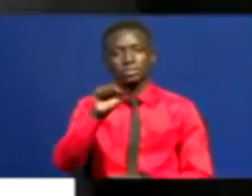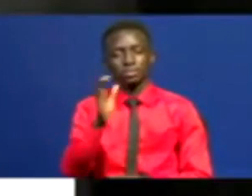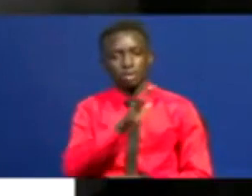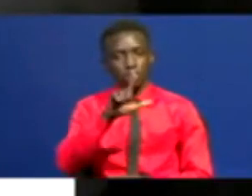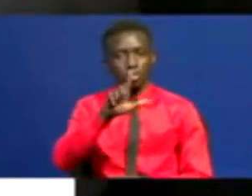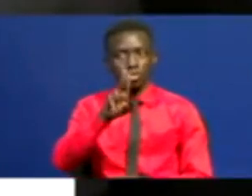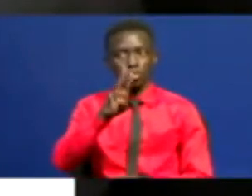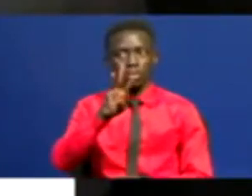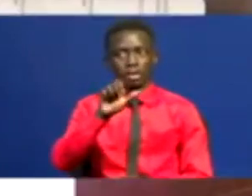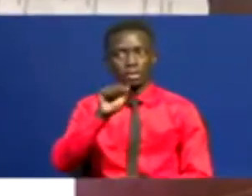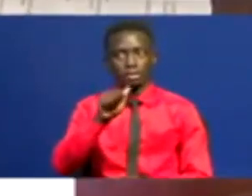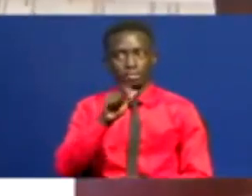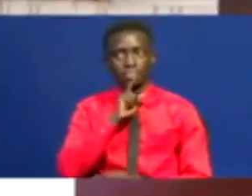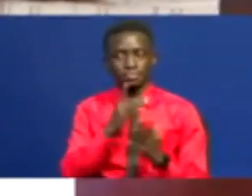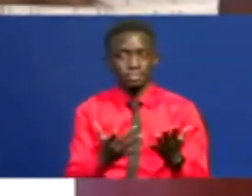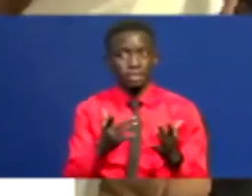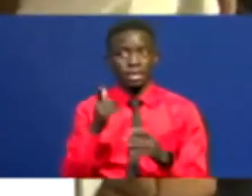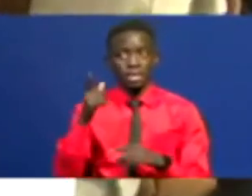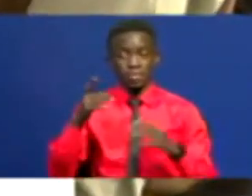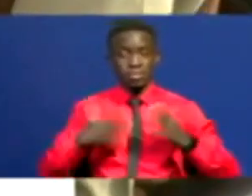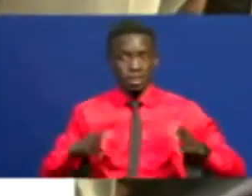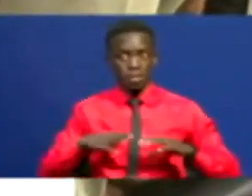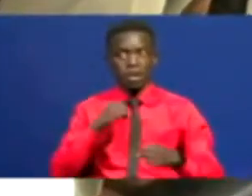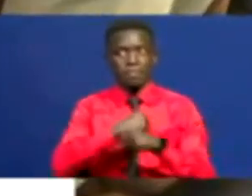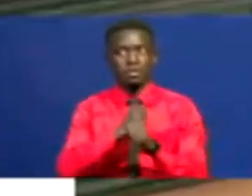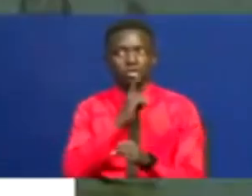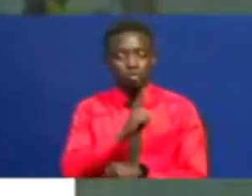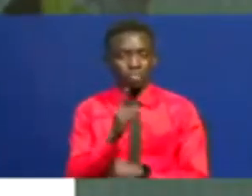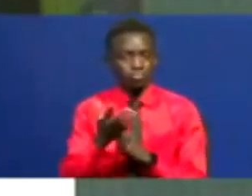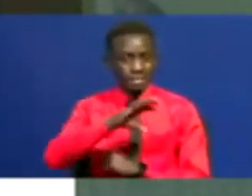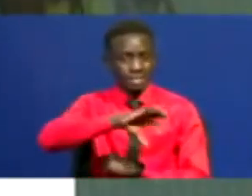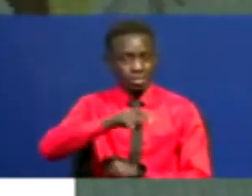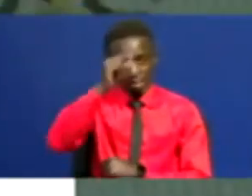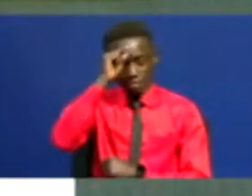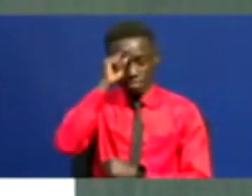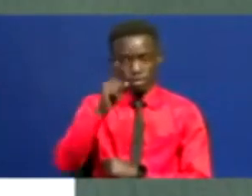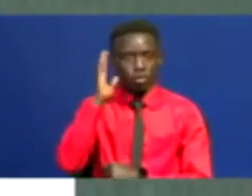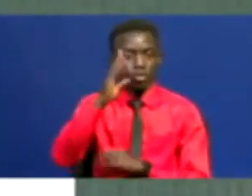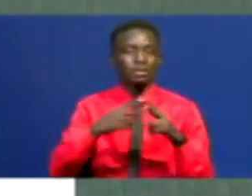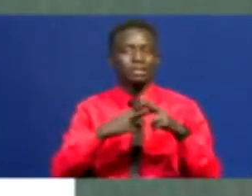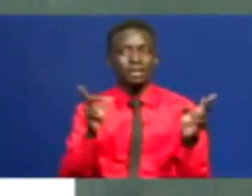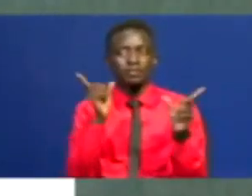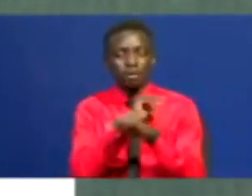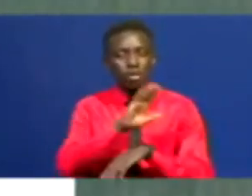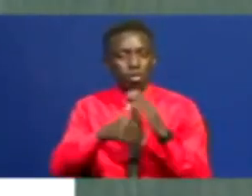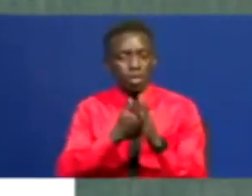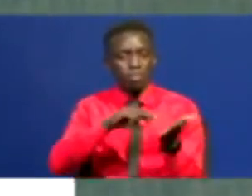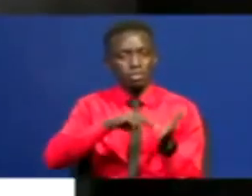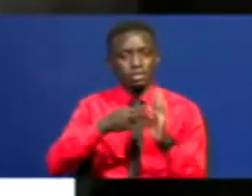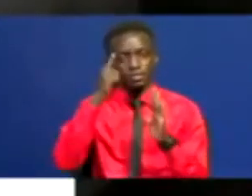alisema wakazi hao wamehakikishiwa kuwa serikali ya kaunti hiyo itaanzisha na kukamilisha miradi yote ya